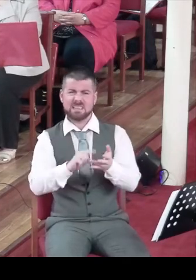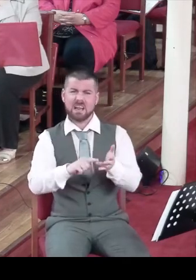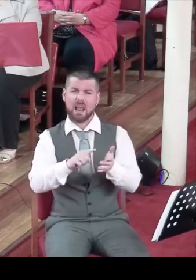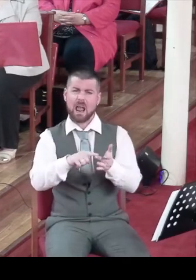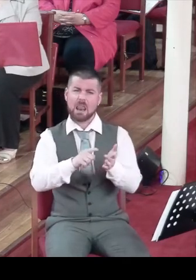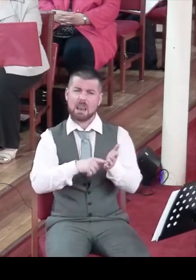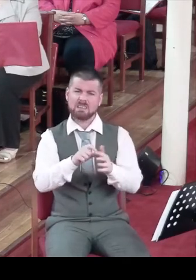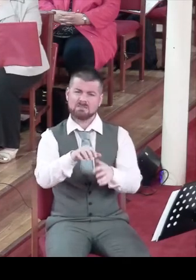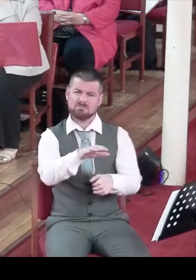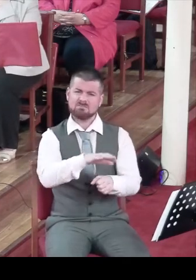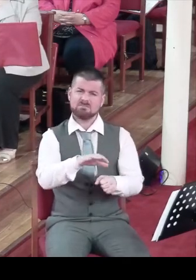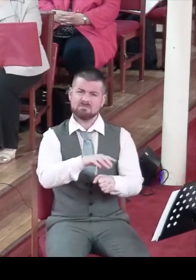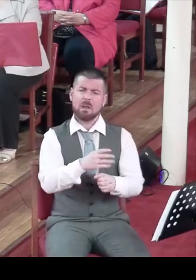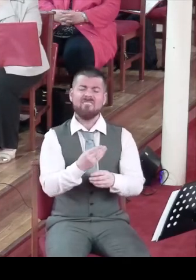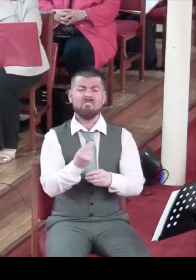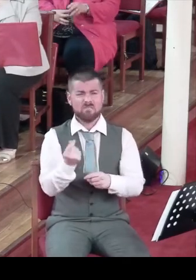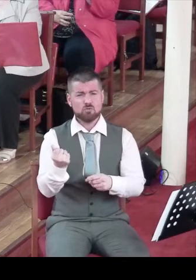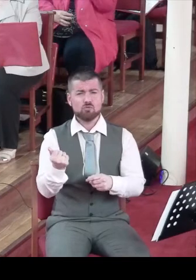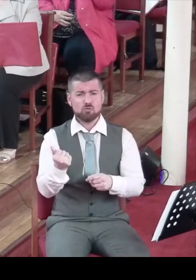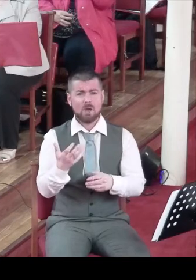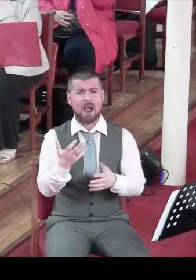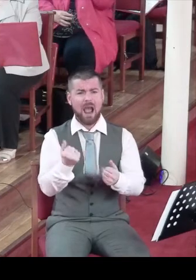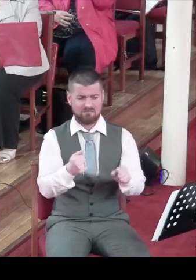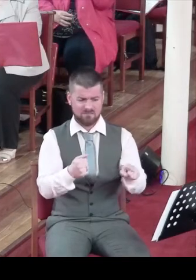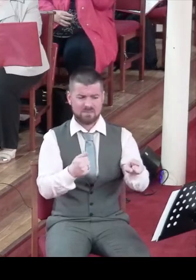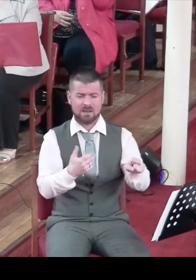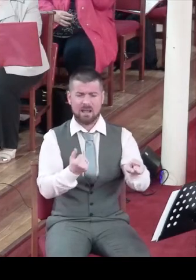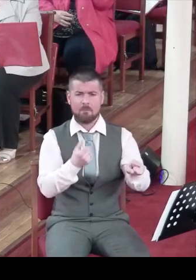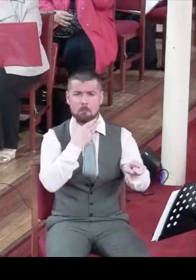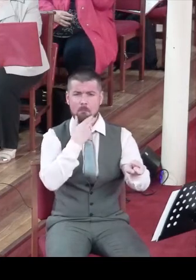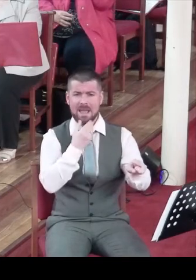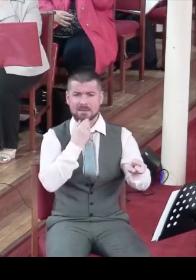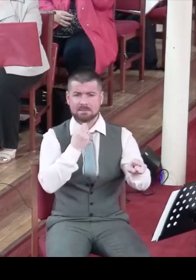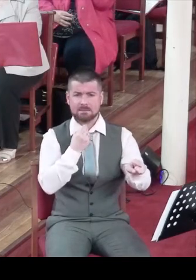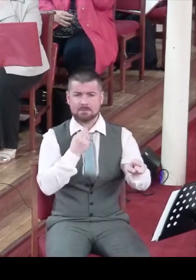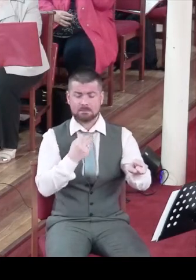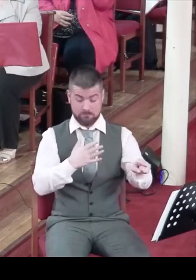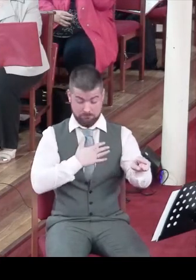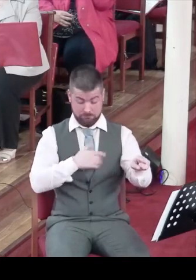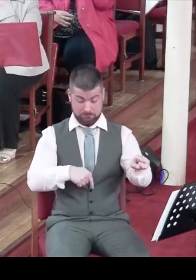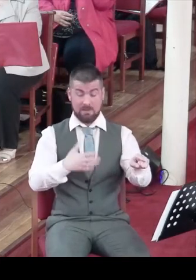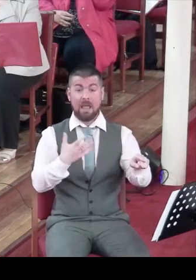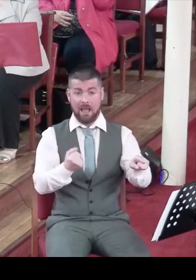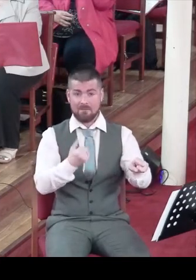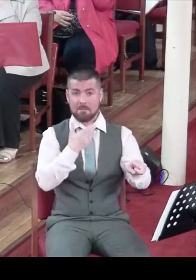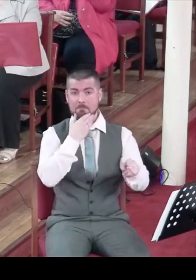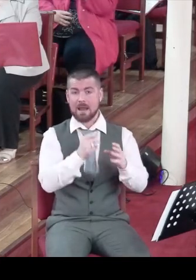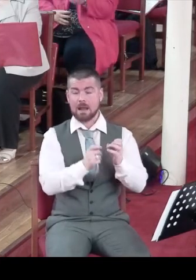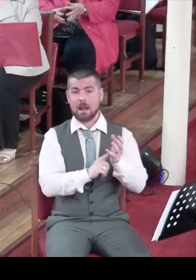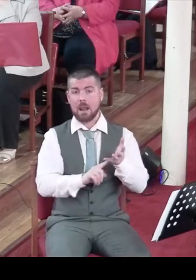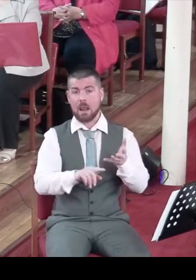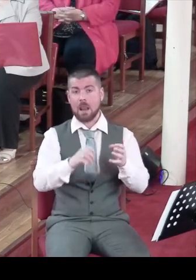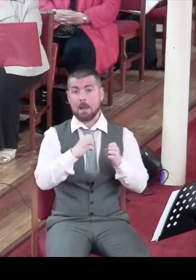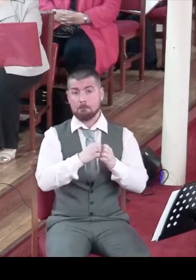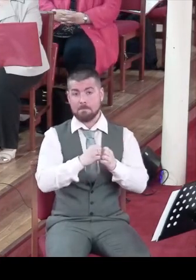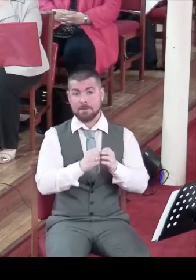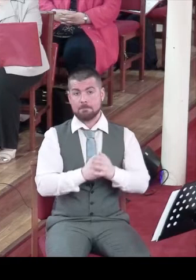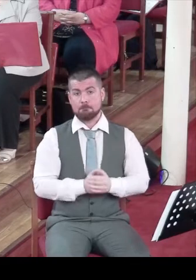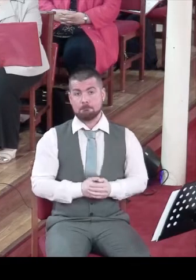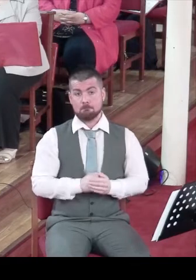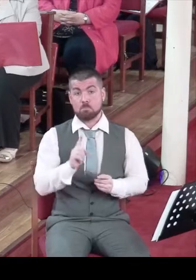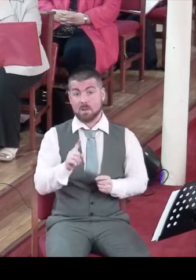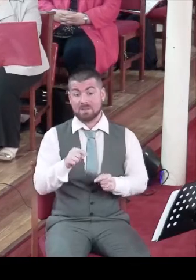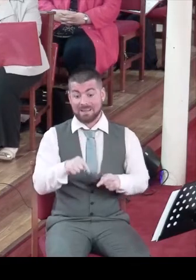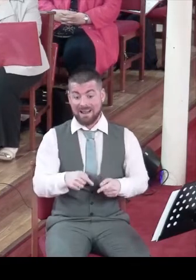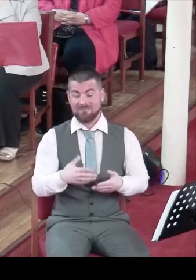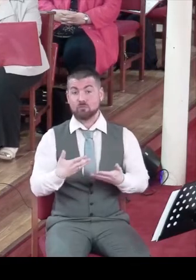time. Quite a few of them have men. We, of course, have a men's club. That's the adverts for today,